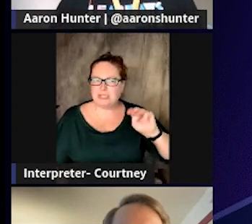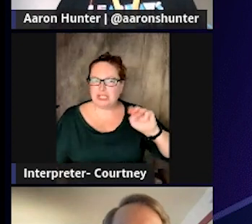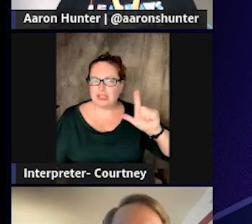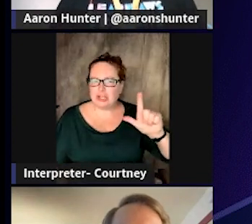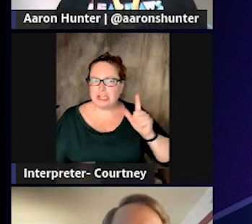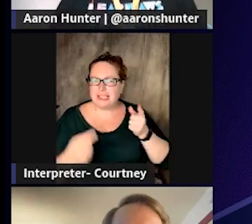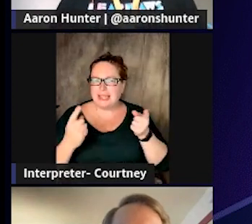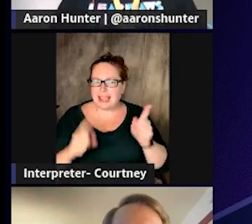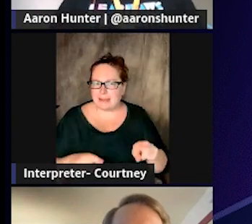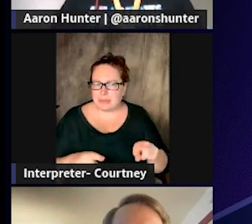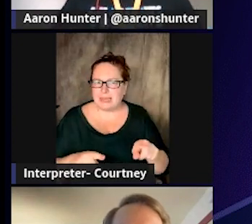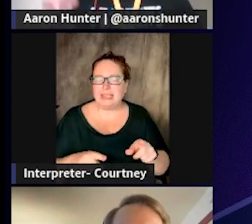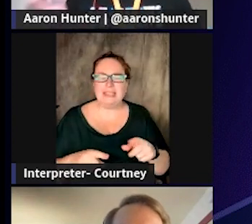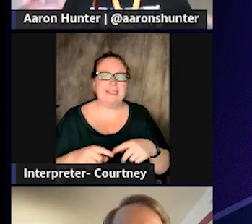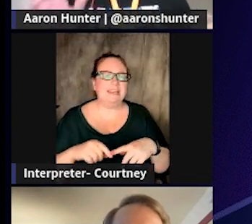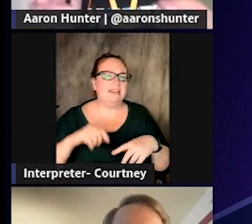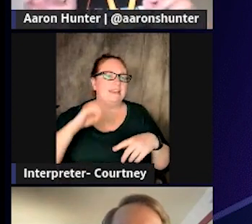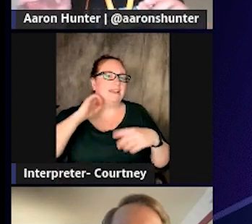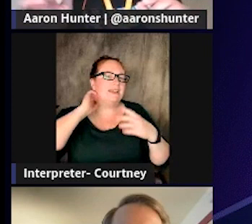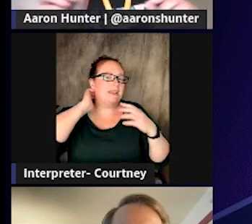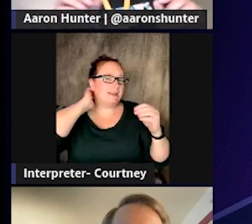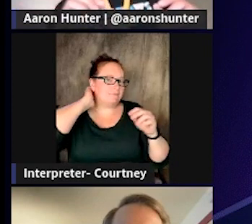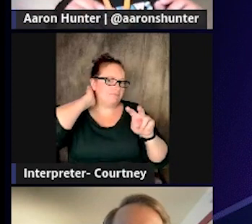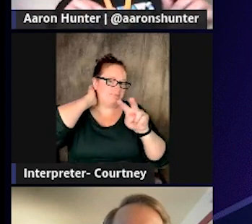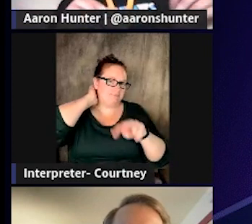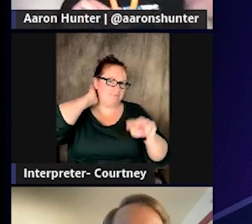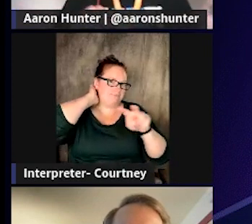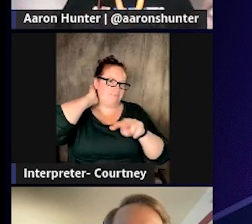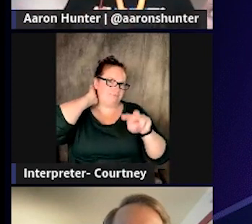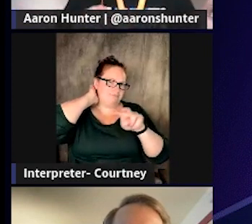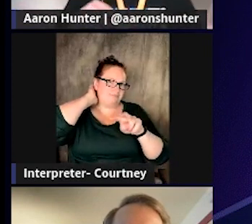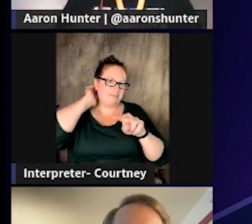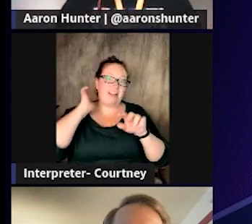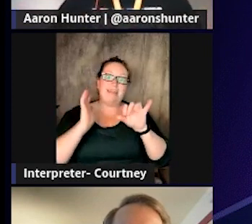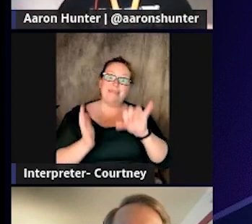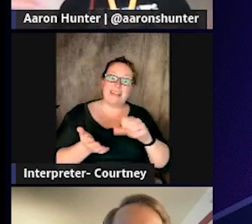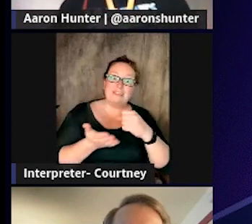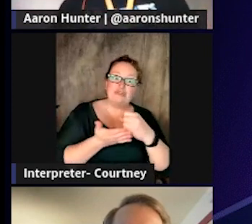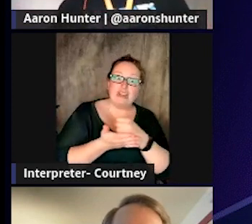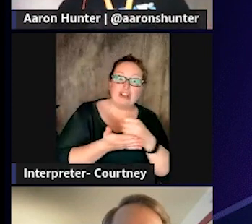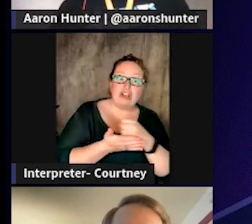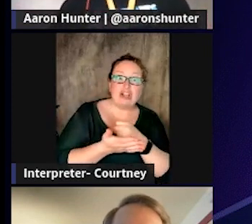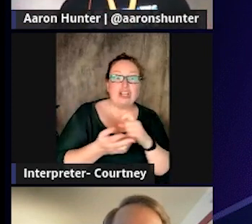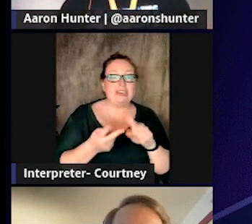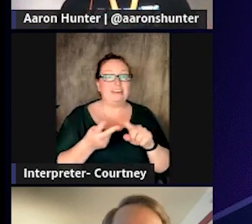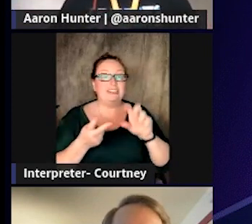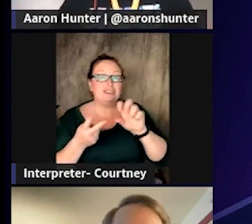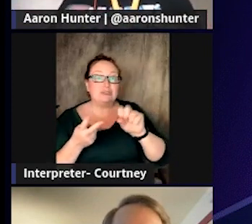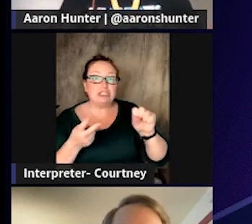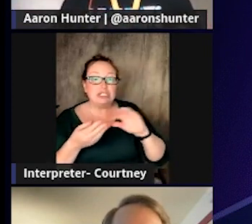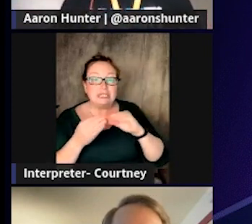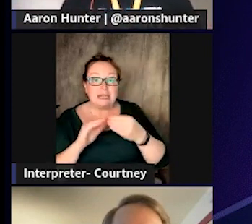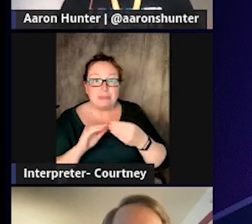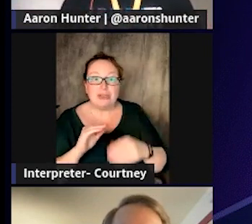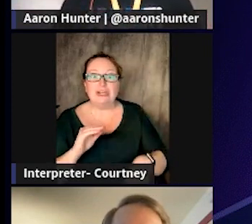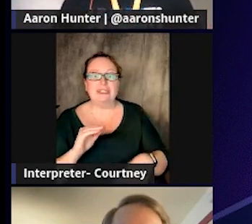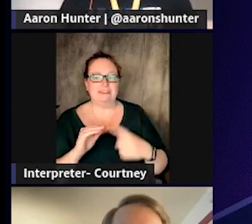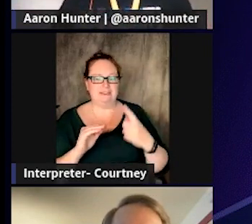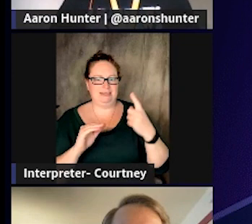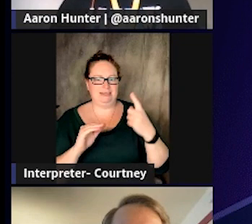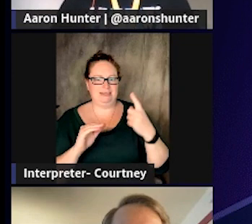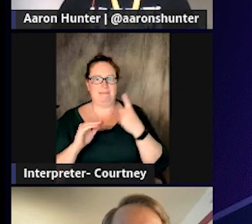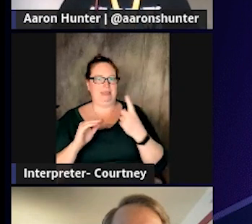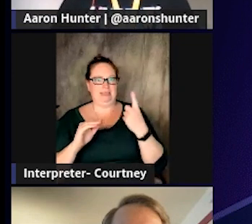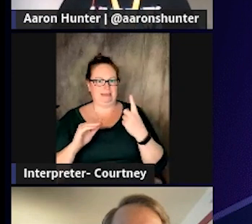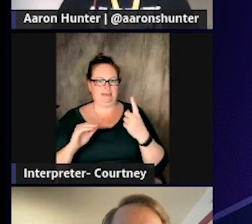here and looking at it and saying like, hey, this is a credit card, this is a social security number or something. Do